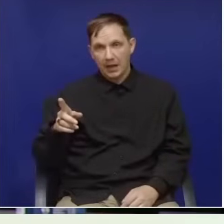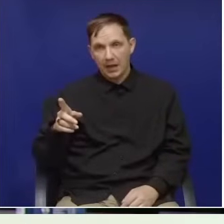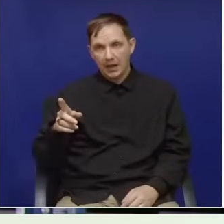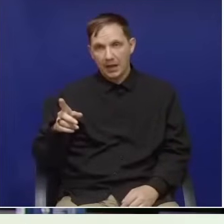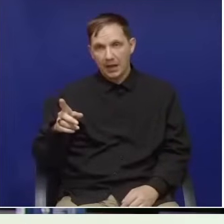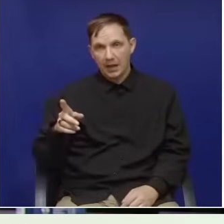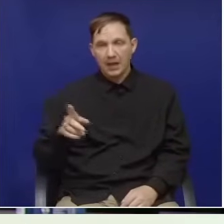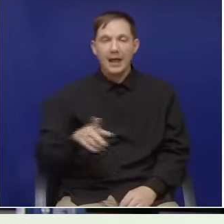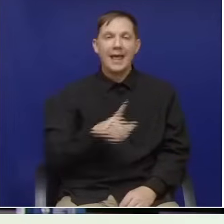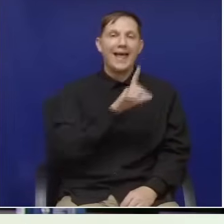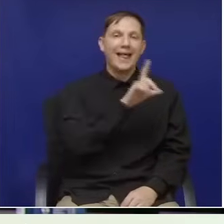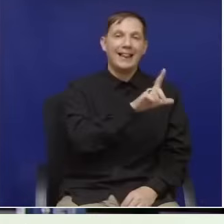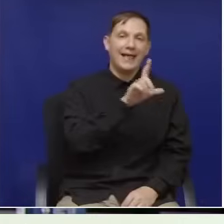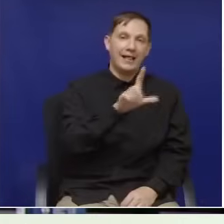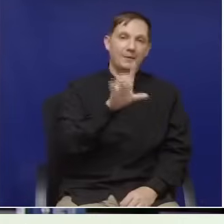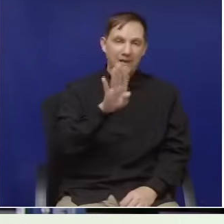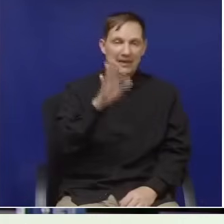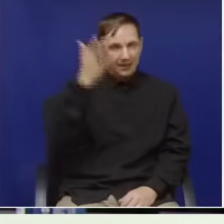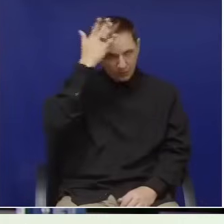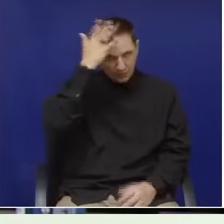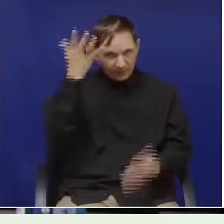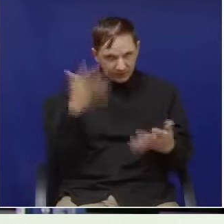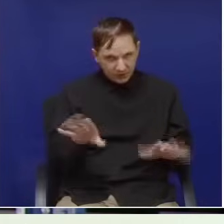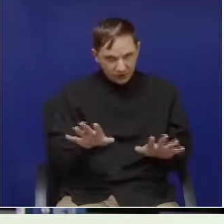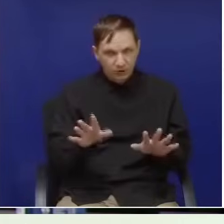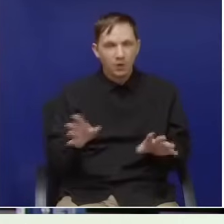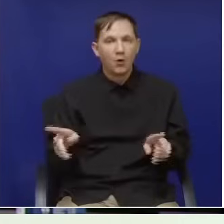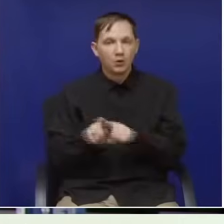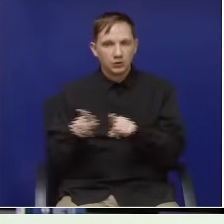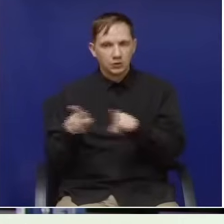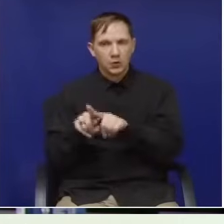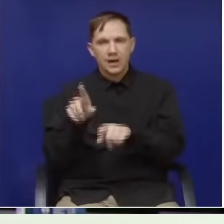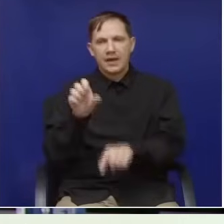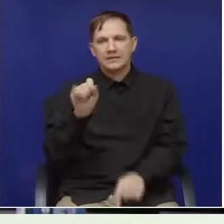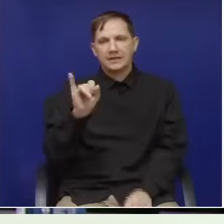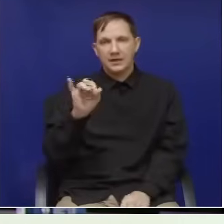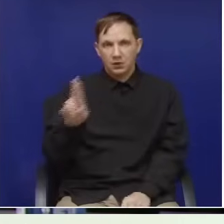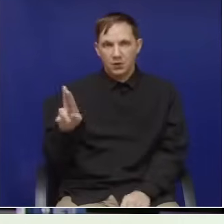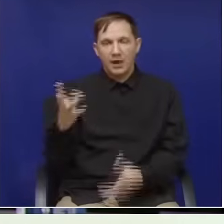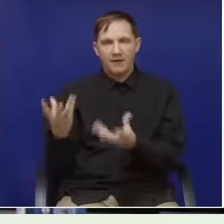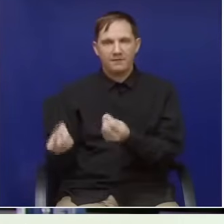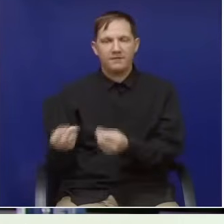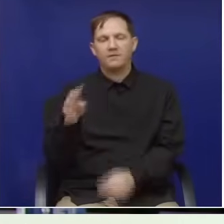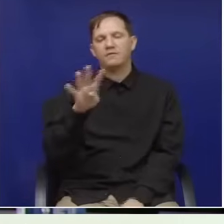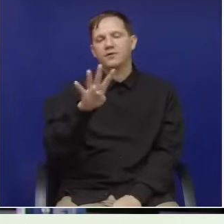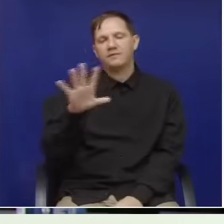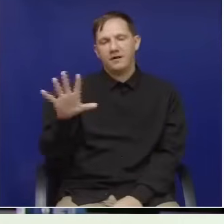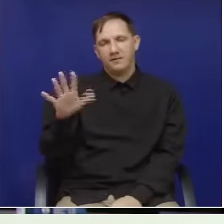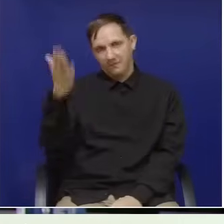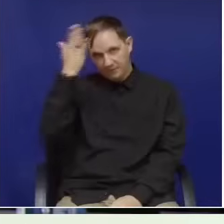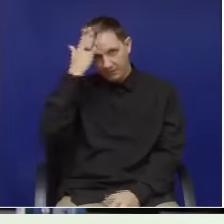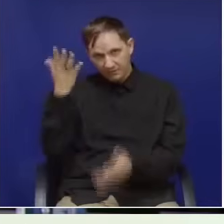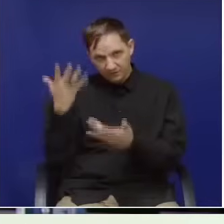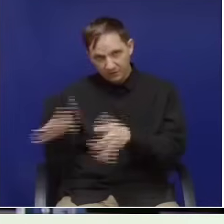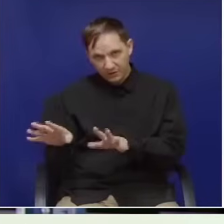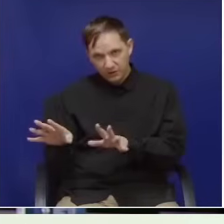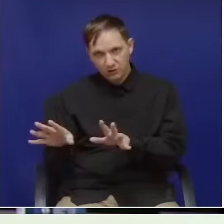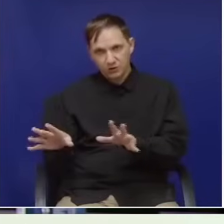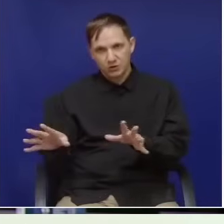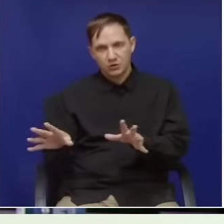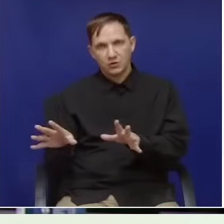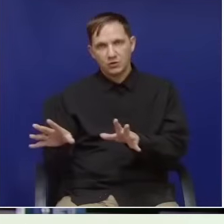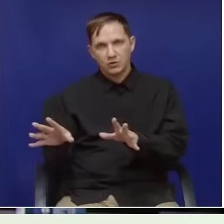111 LLB graduates, and also at SIU, 45 LLB graduates, which collectively